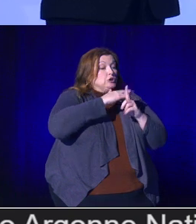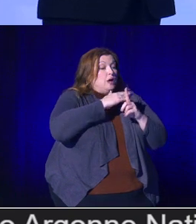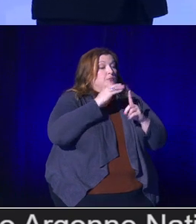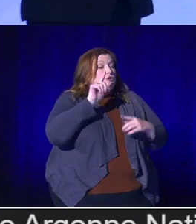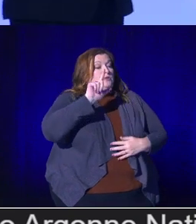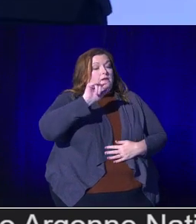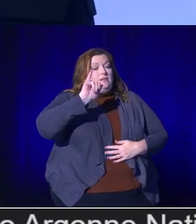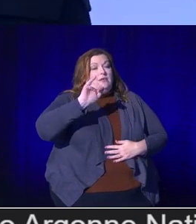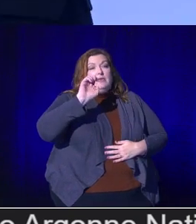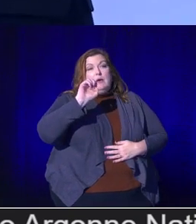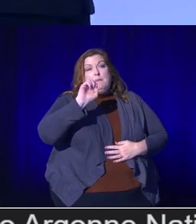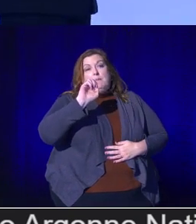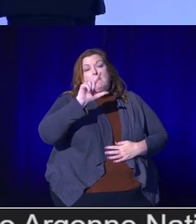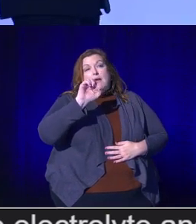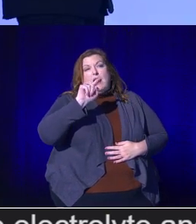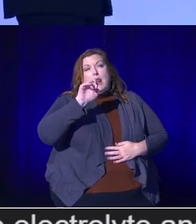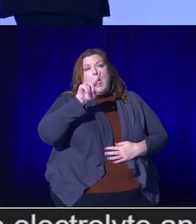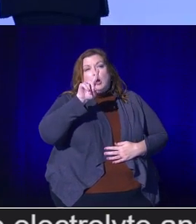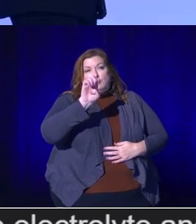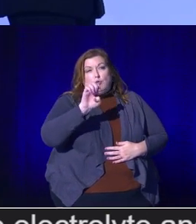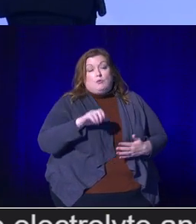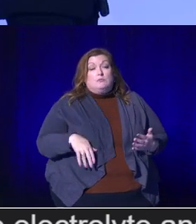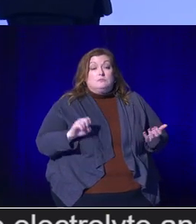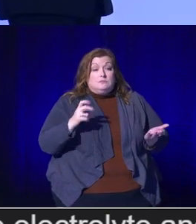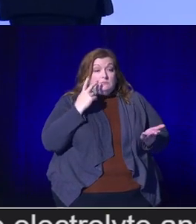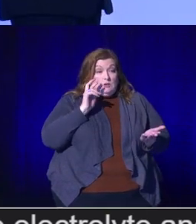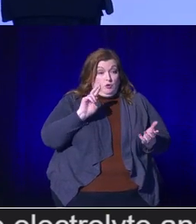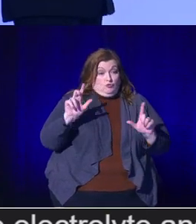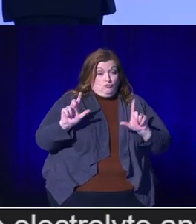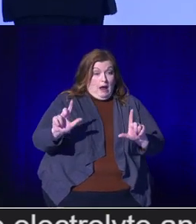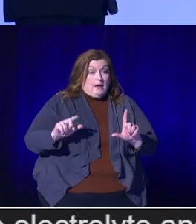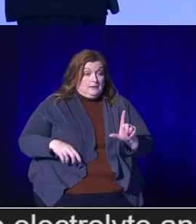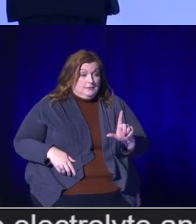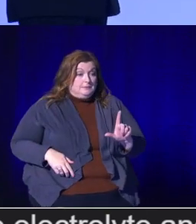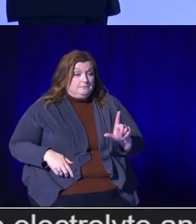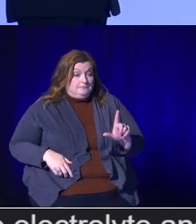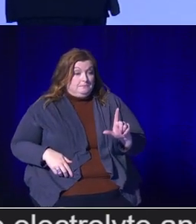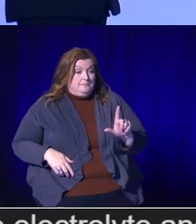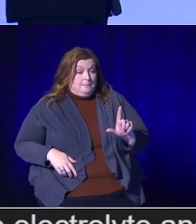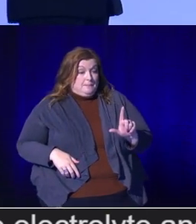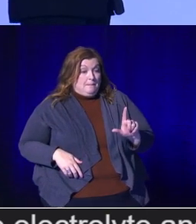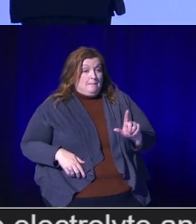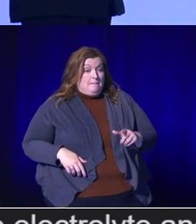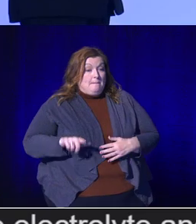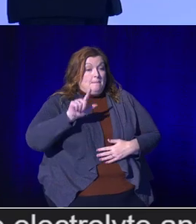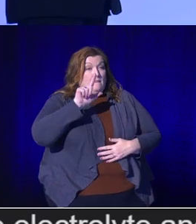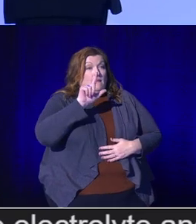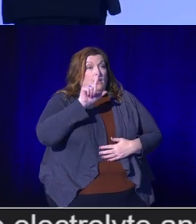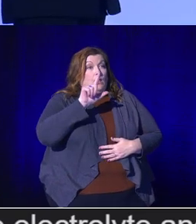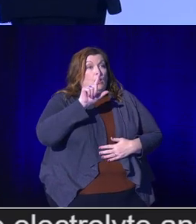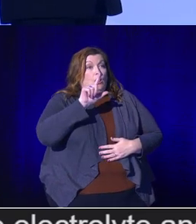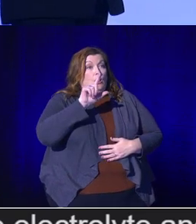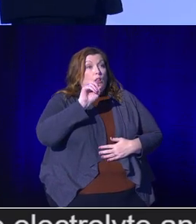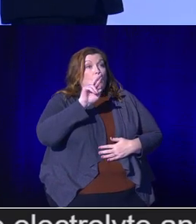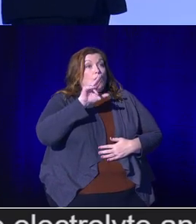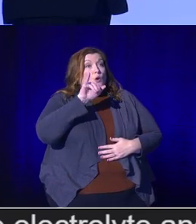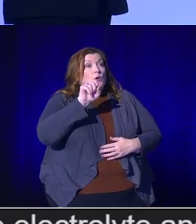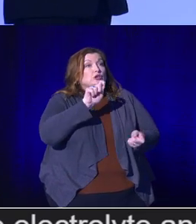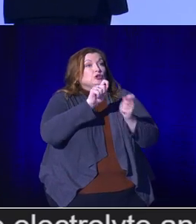voltage difference. So what you're seeing on the right is Lewis changing the temperature of one of those